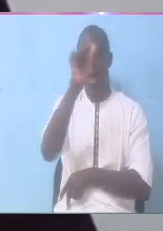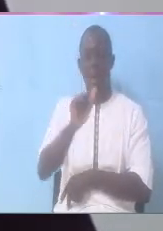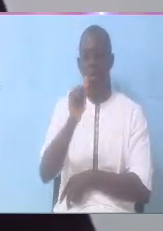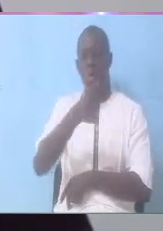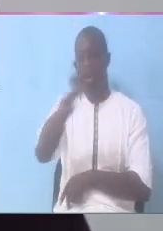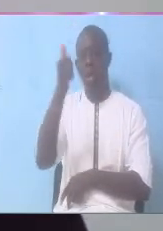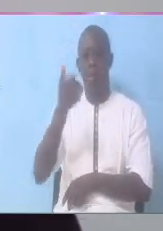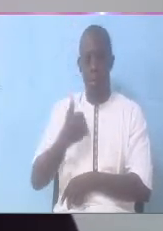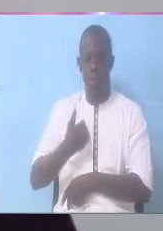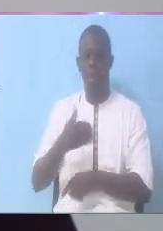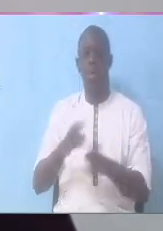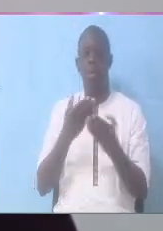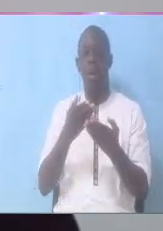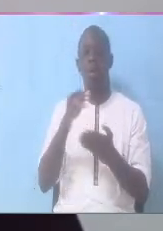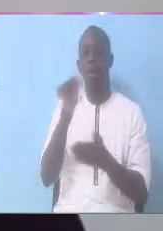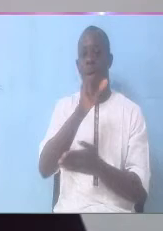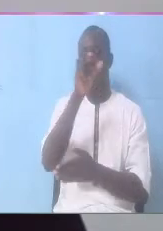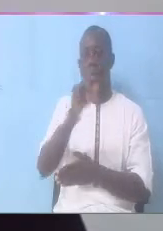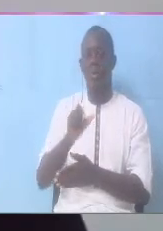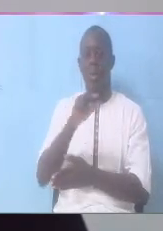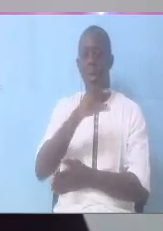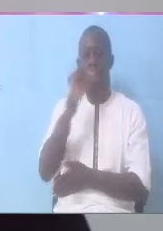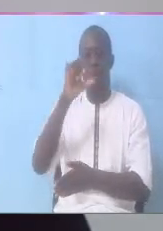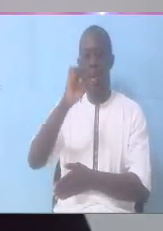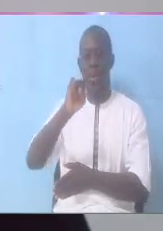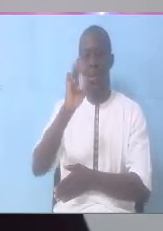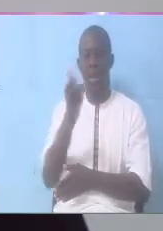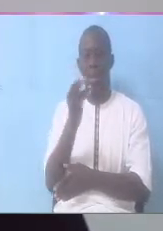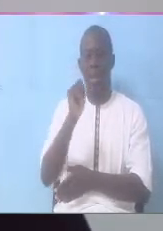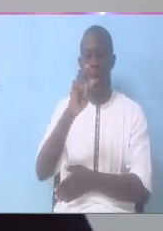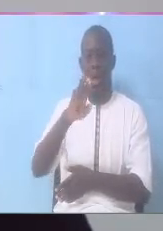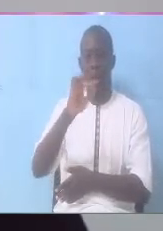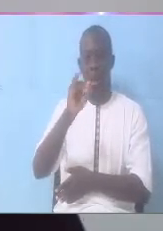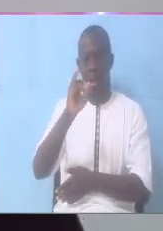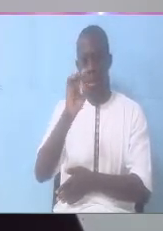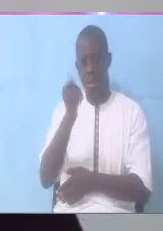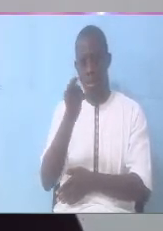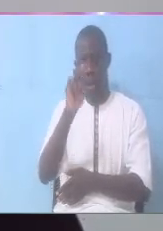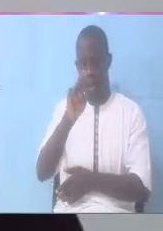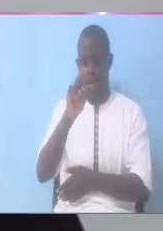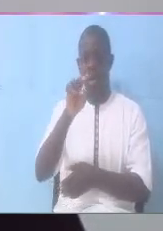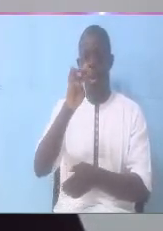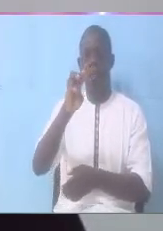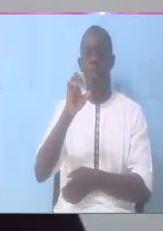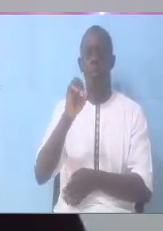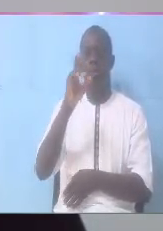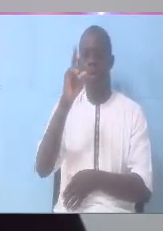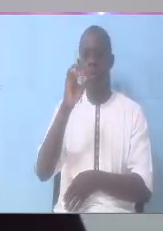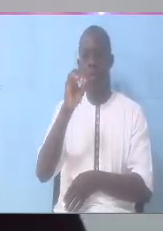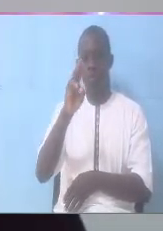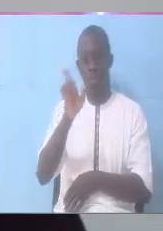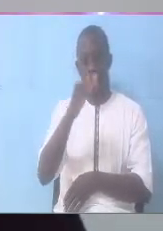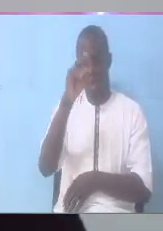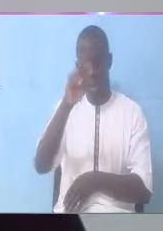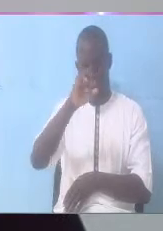received us at the airport. Bitum birinna tam fata kulundila jidula to mobe tate ya bitun te Jammeh